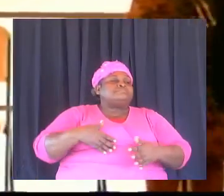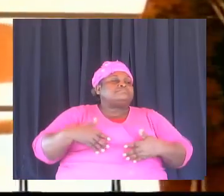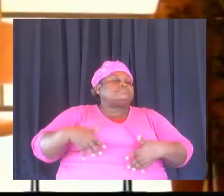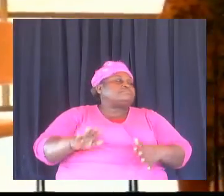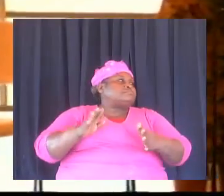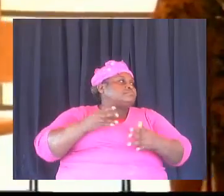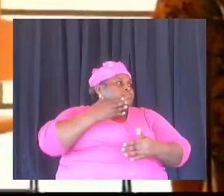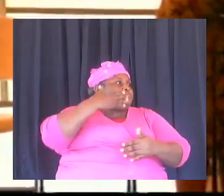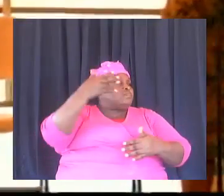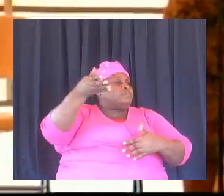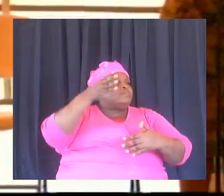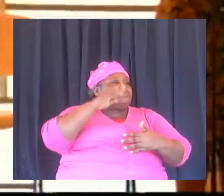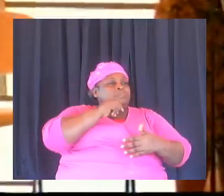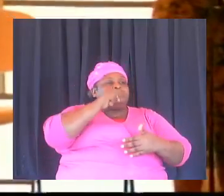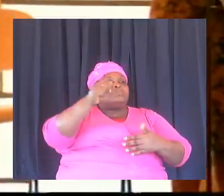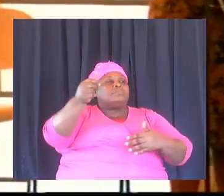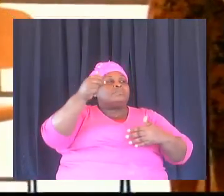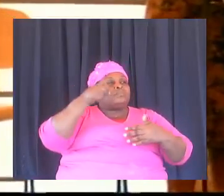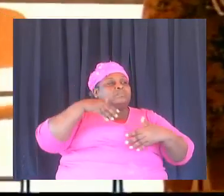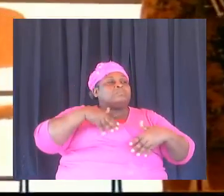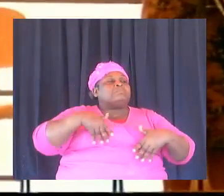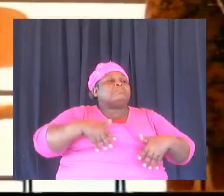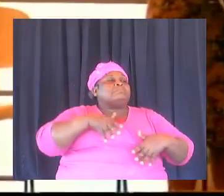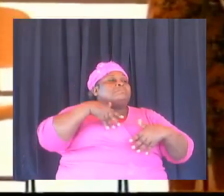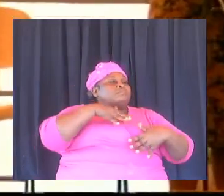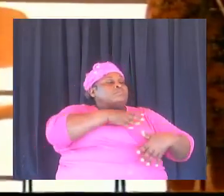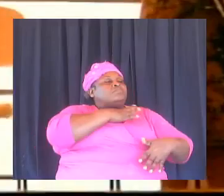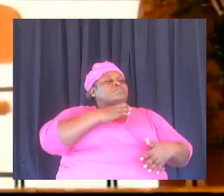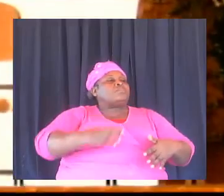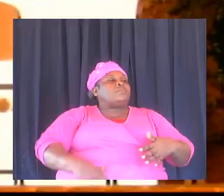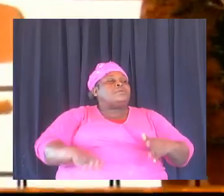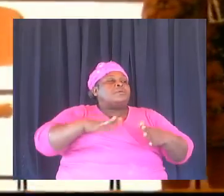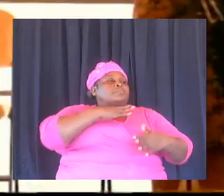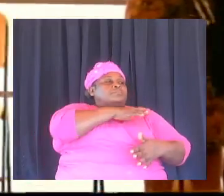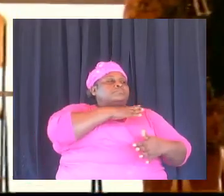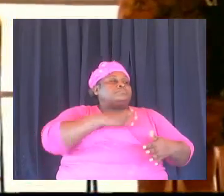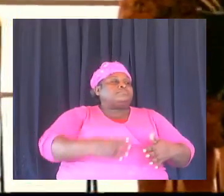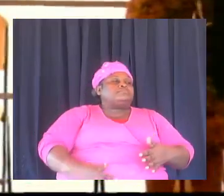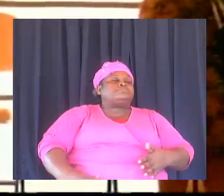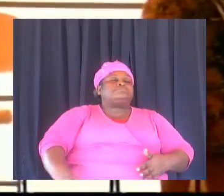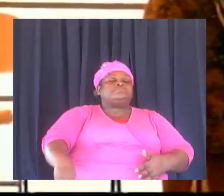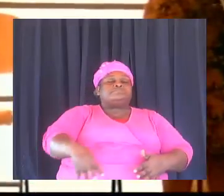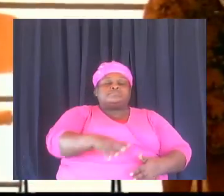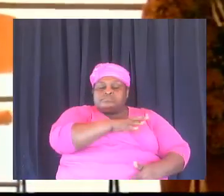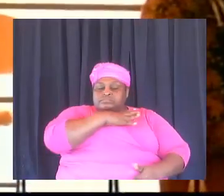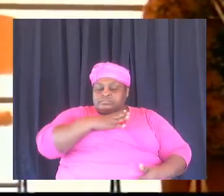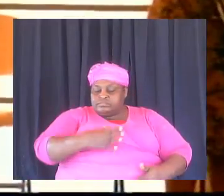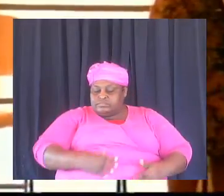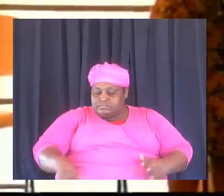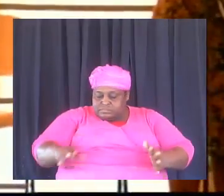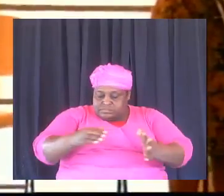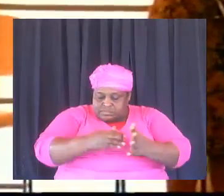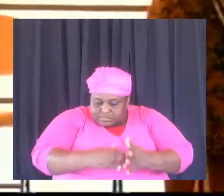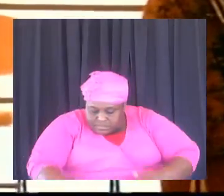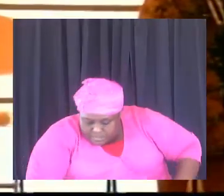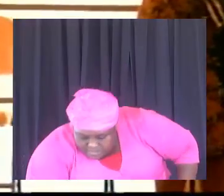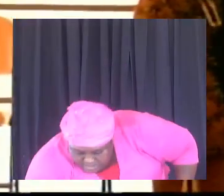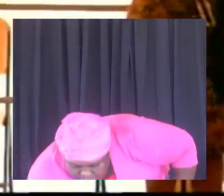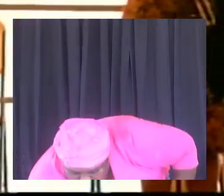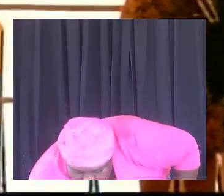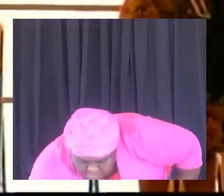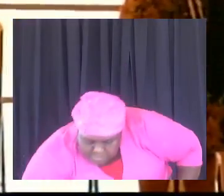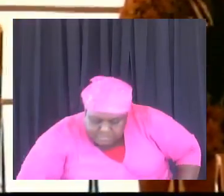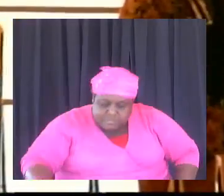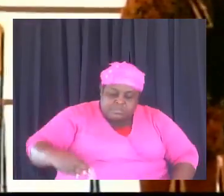Born again. Thank God I'm born again. Hallelujah. Born again.